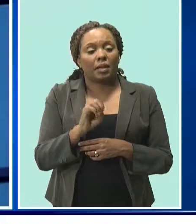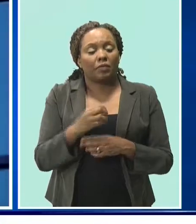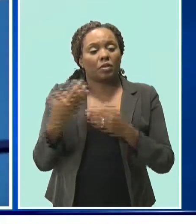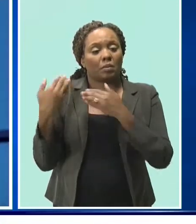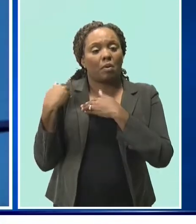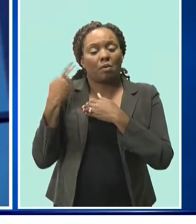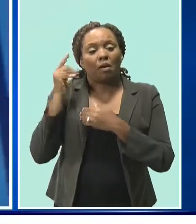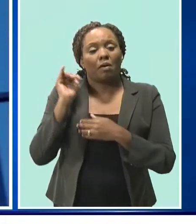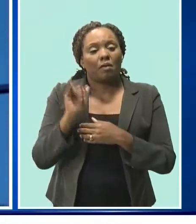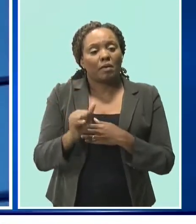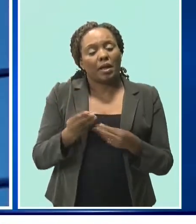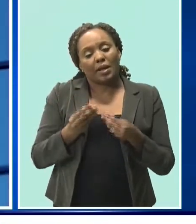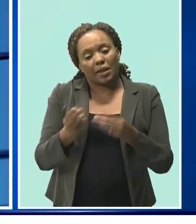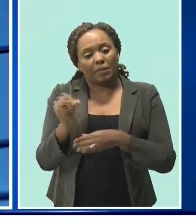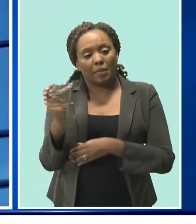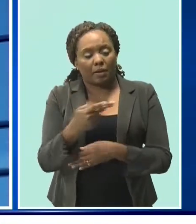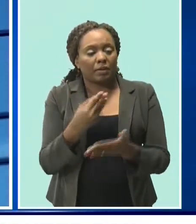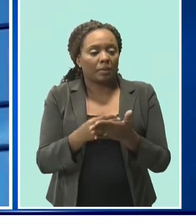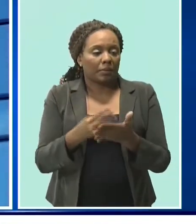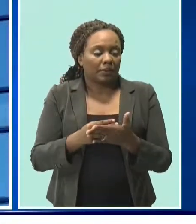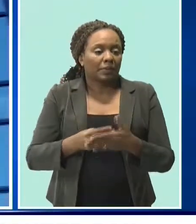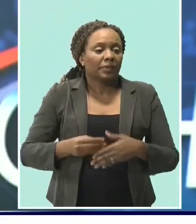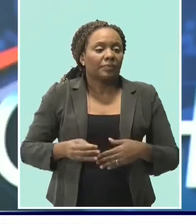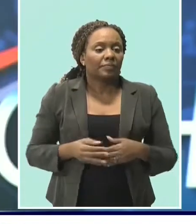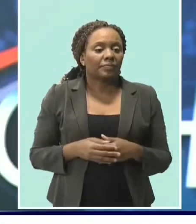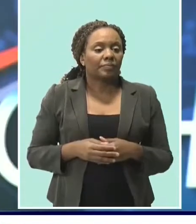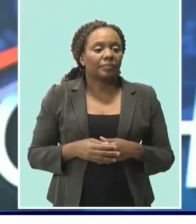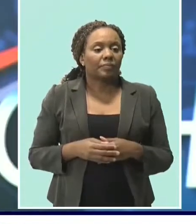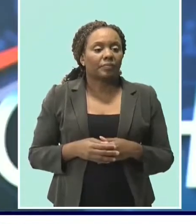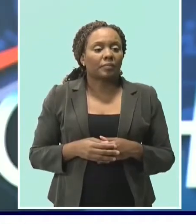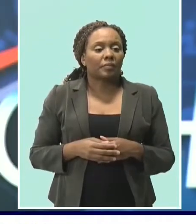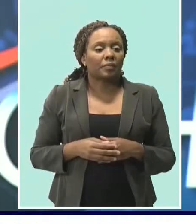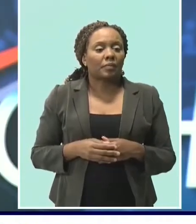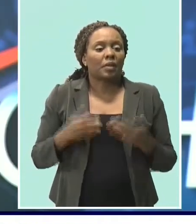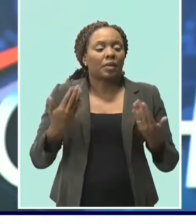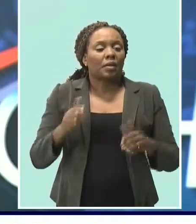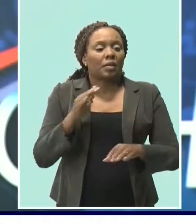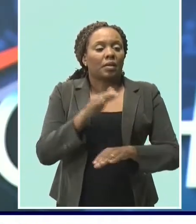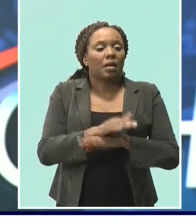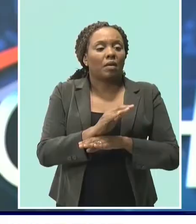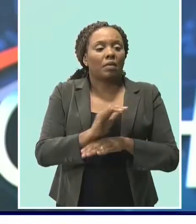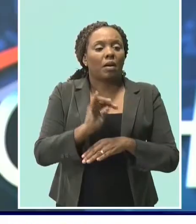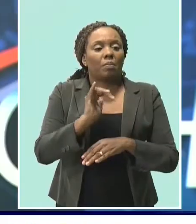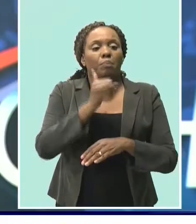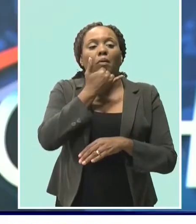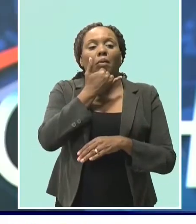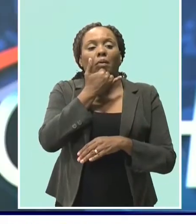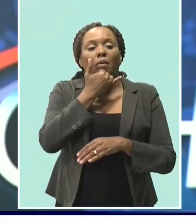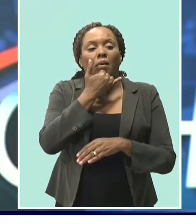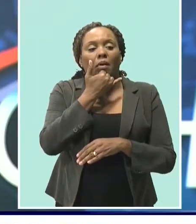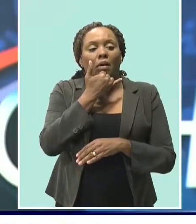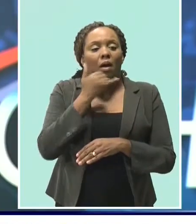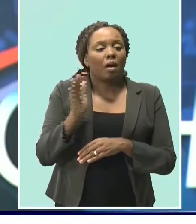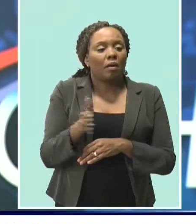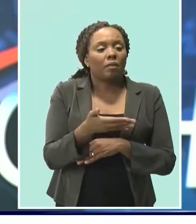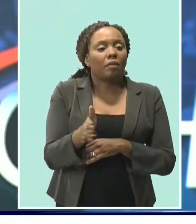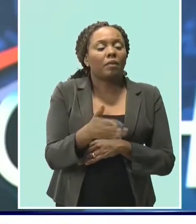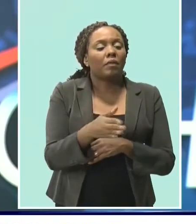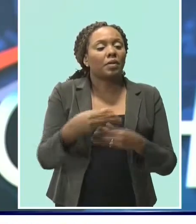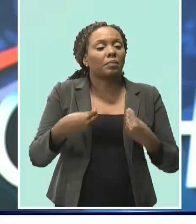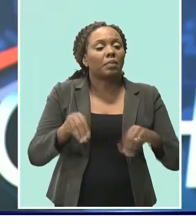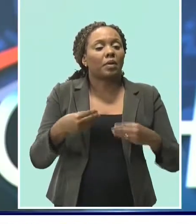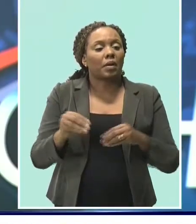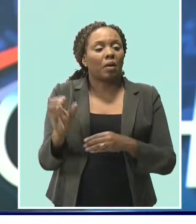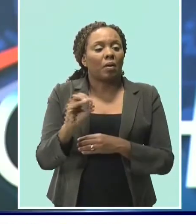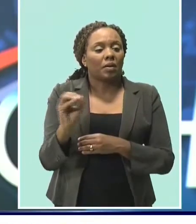year. Lisa Broom, CBC News. A freak accident at the Barinda Cox Fish Market this evening has